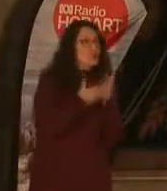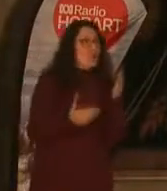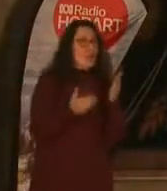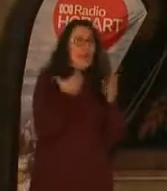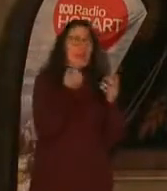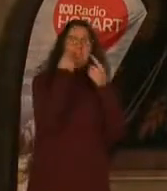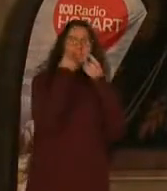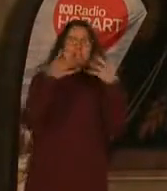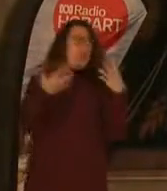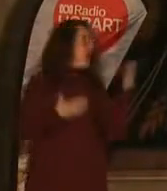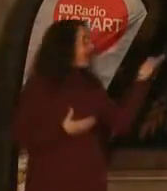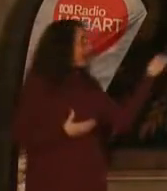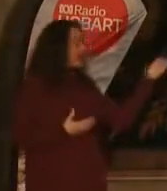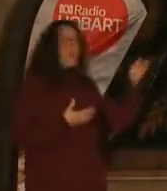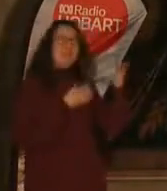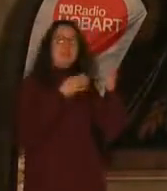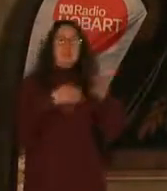display in Ninganetanapri,